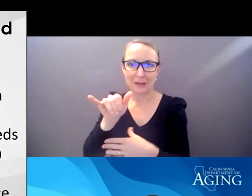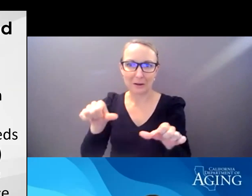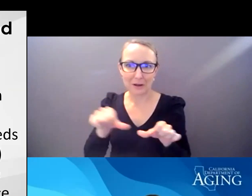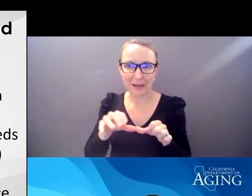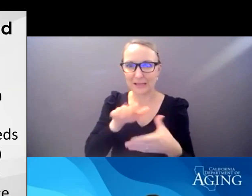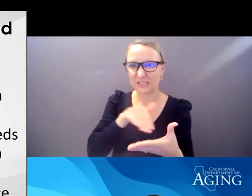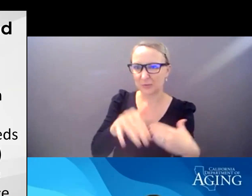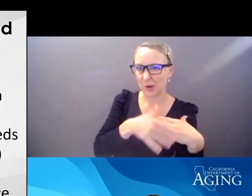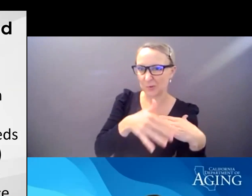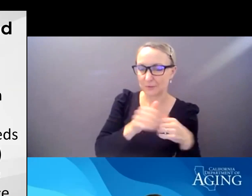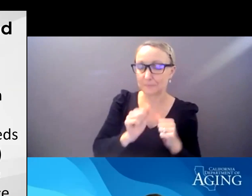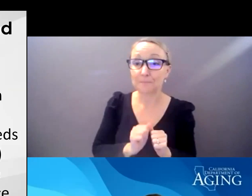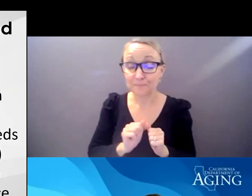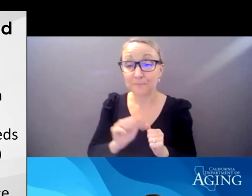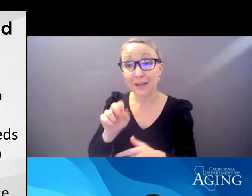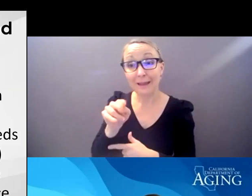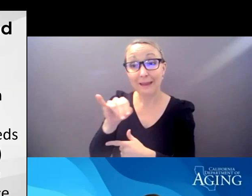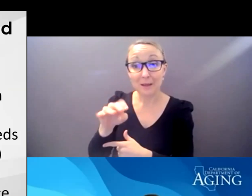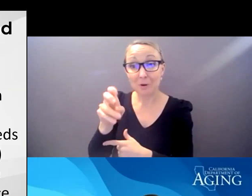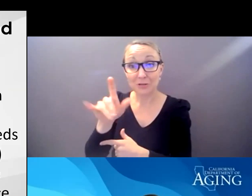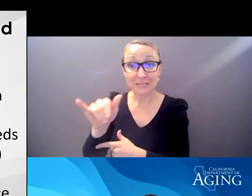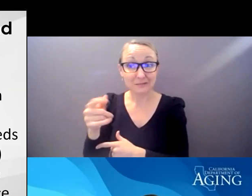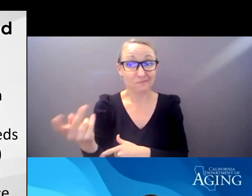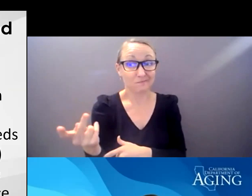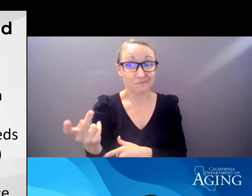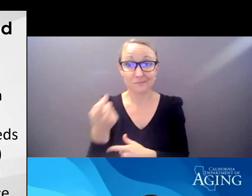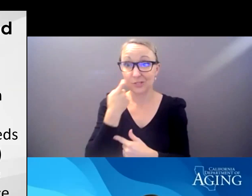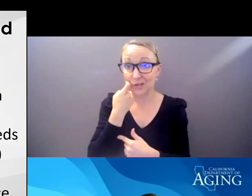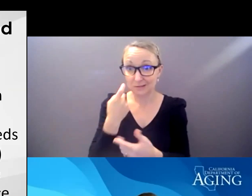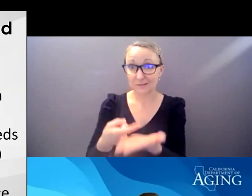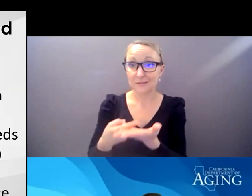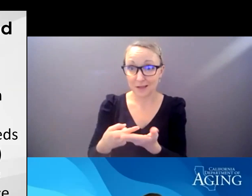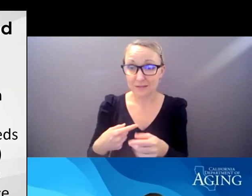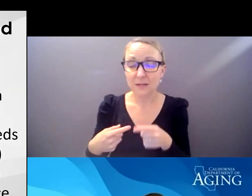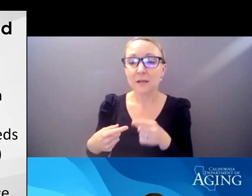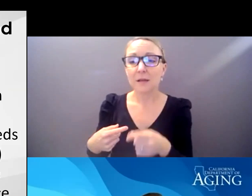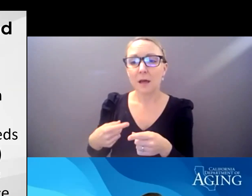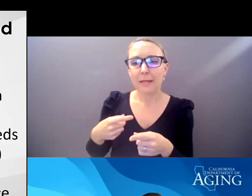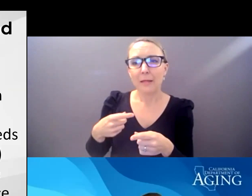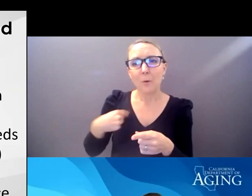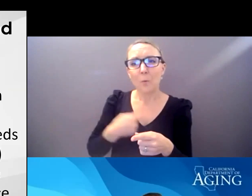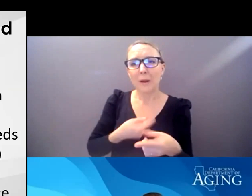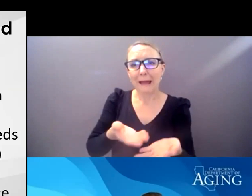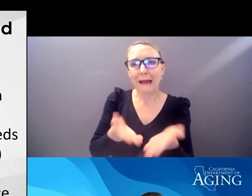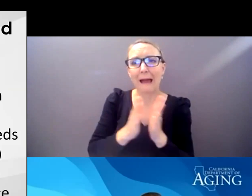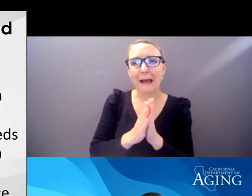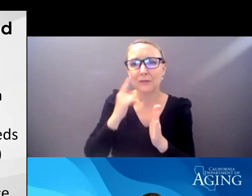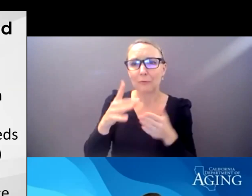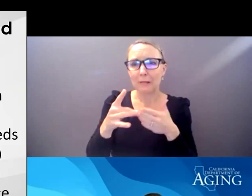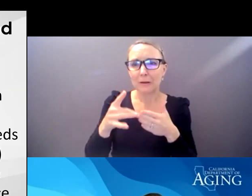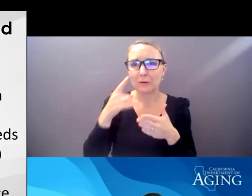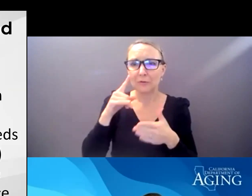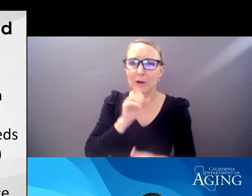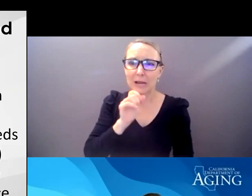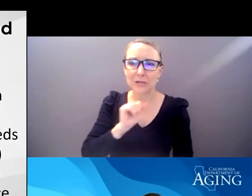Annie and Marcy outlined, the Master Plan for Aging called for leadership in aging at every level, at state